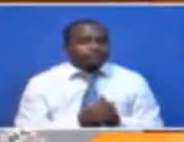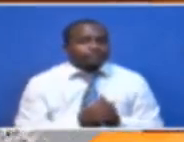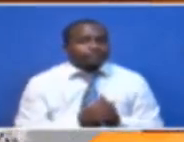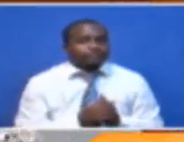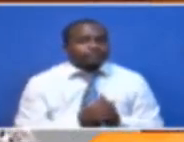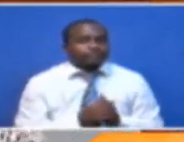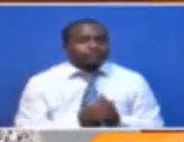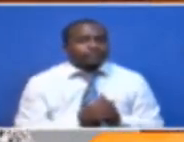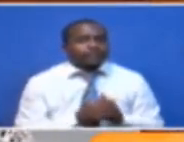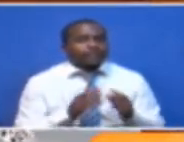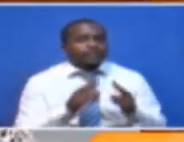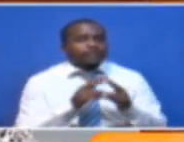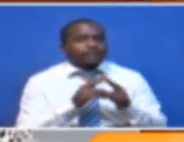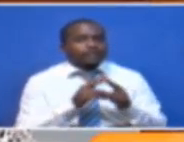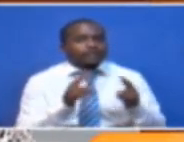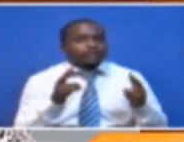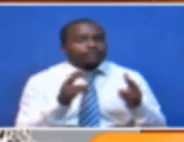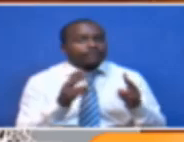is very easy to protect a coward.